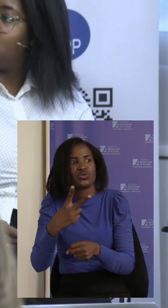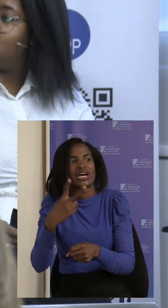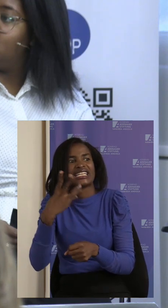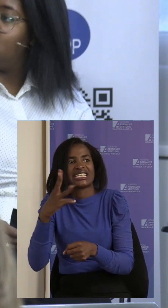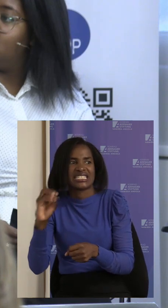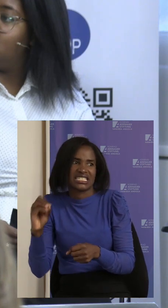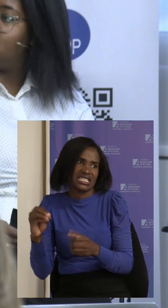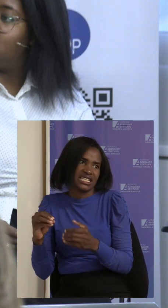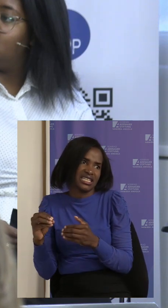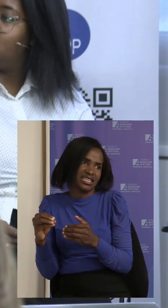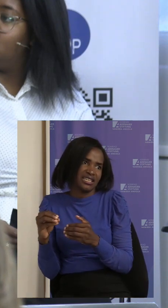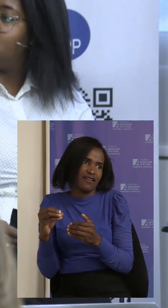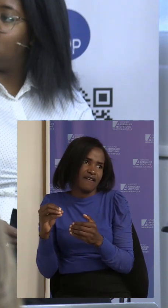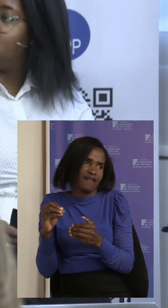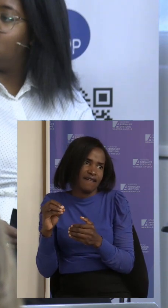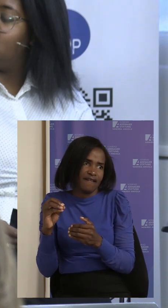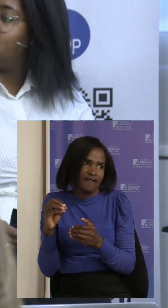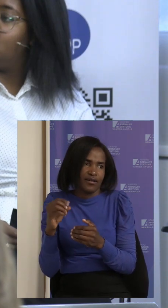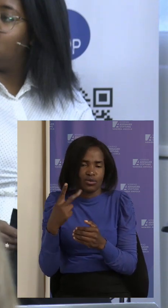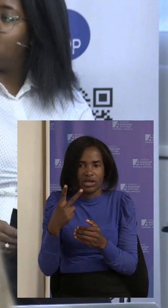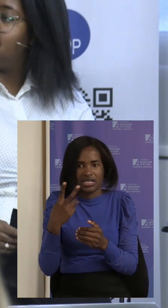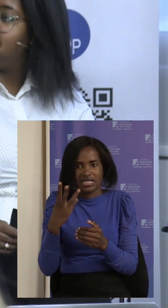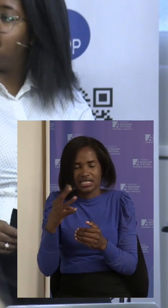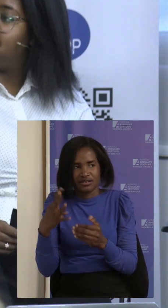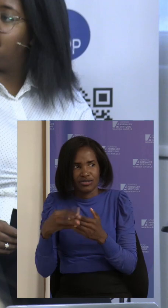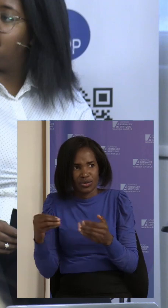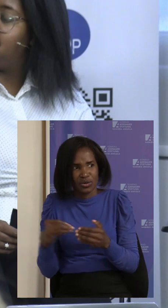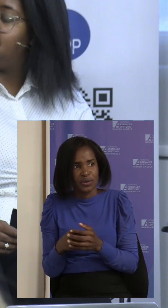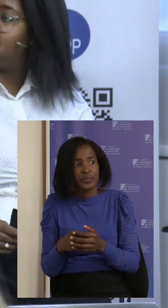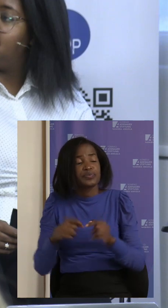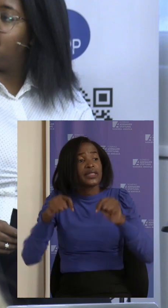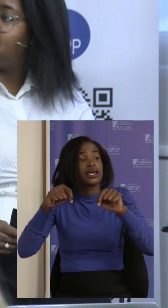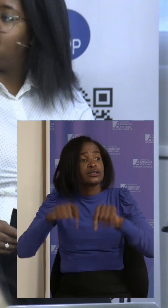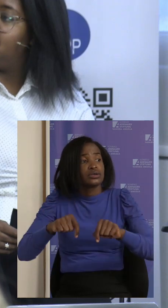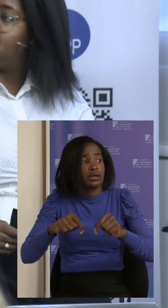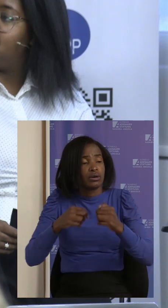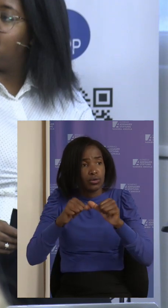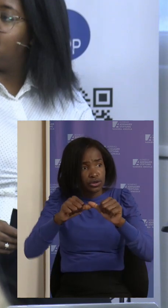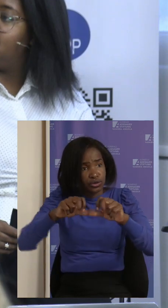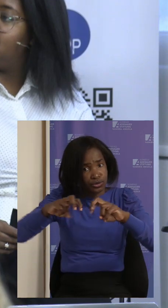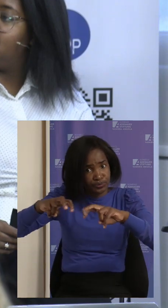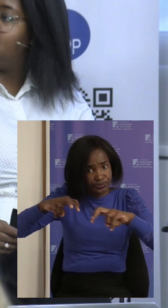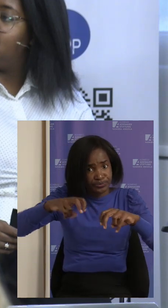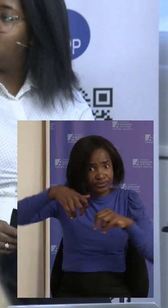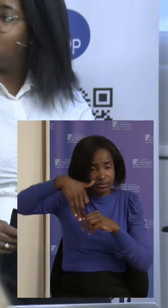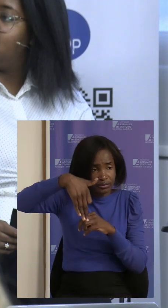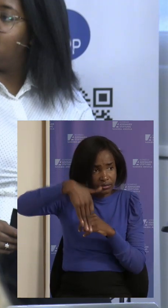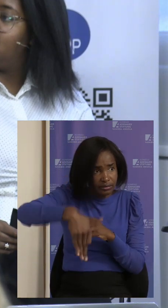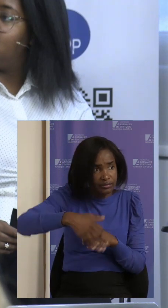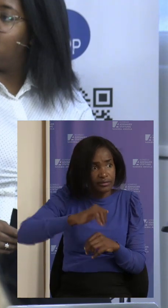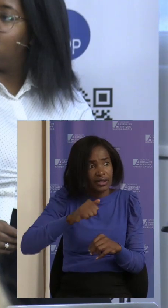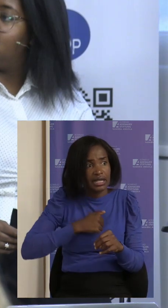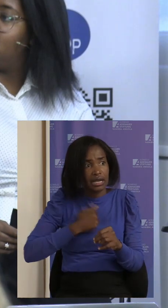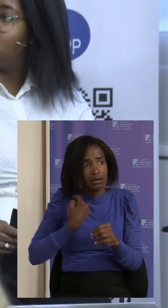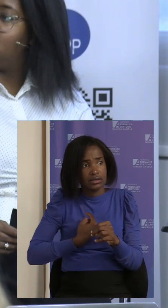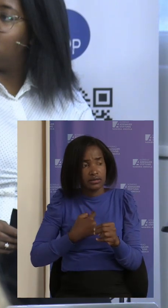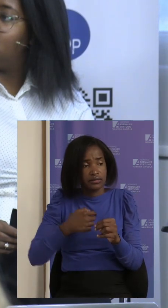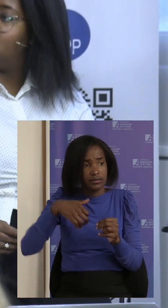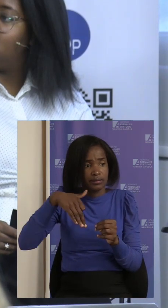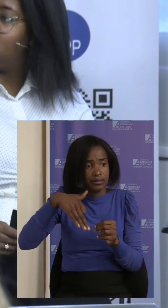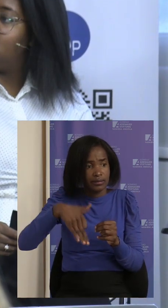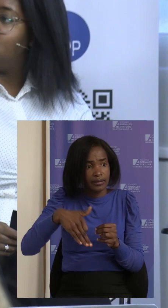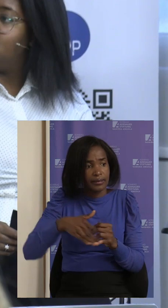$264. And there are researches done, as well as in Namibia ourselves. We did